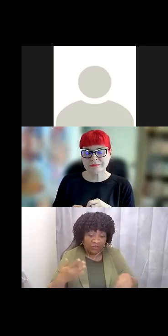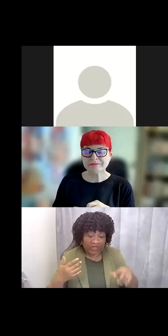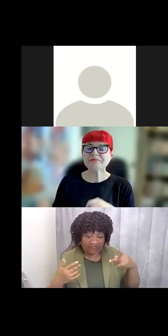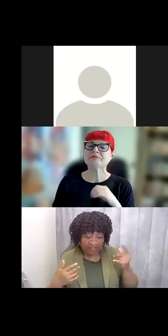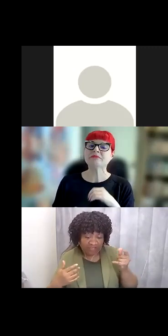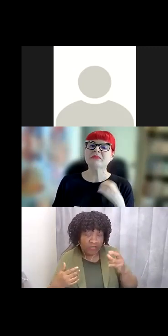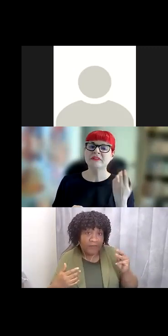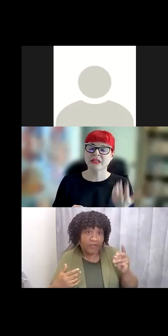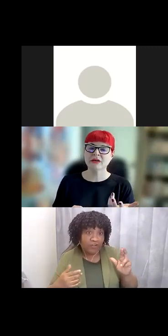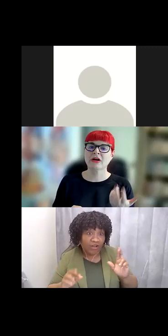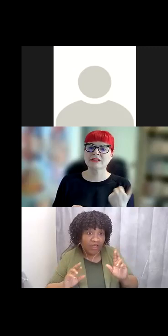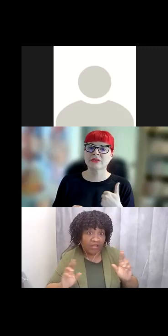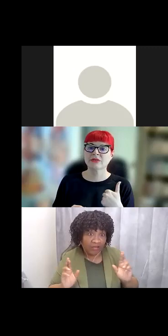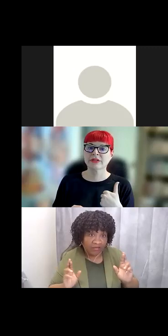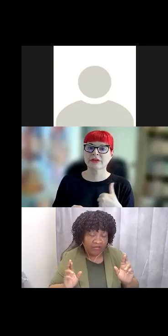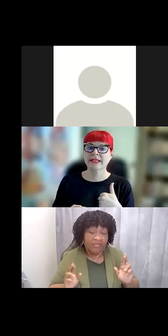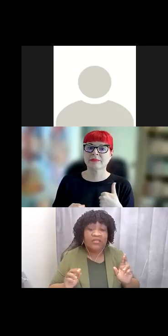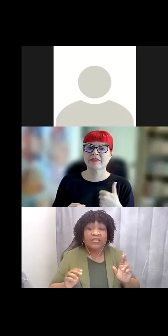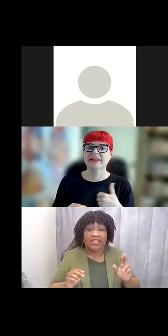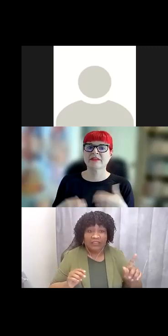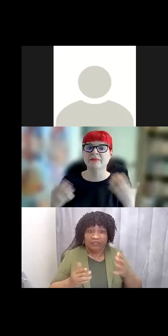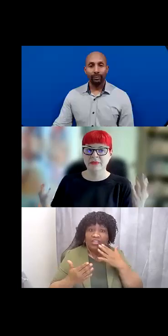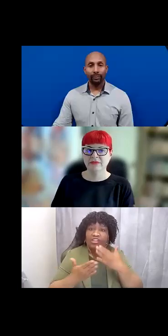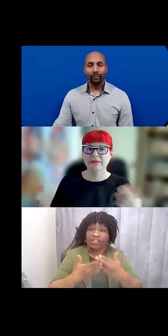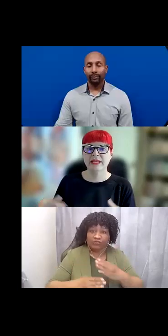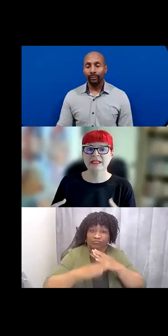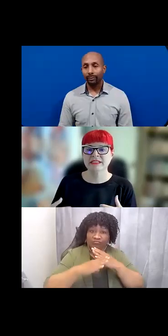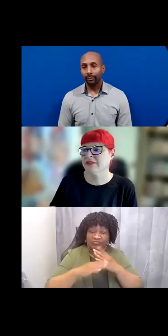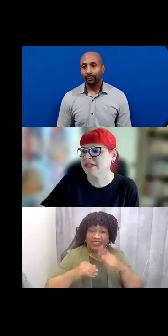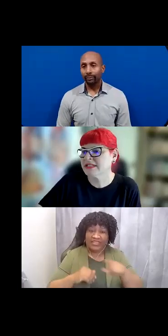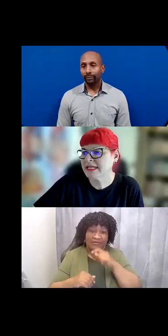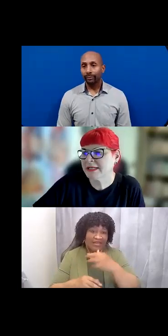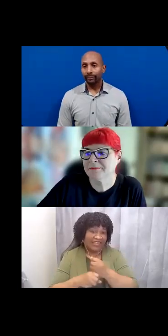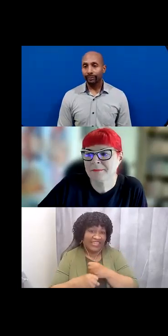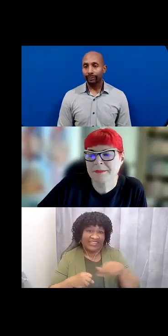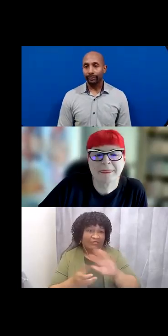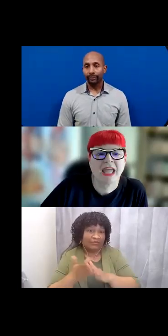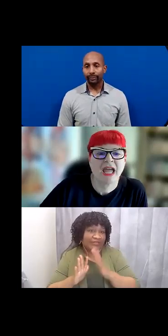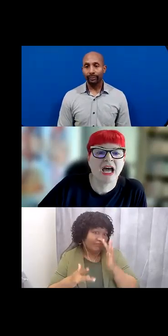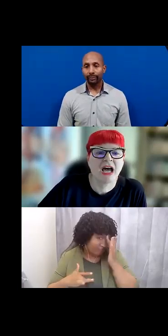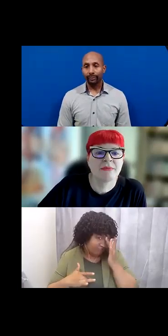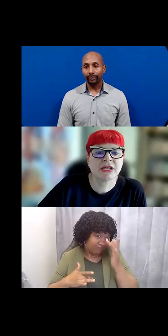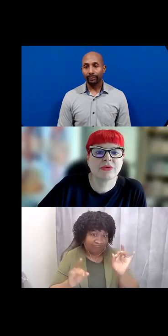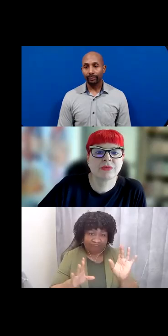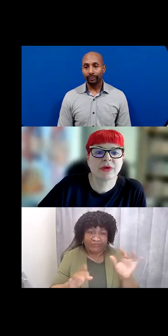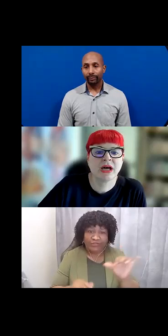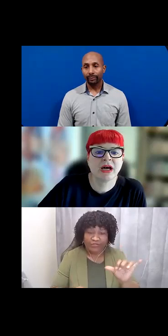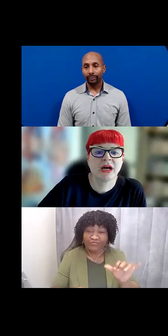available, they are also really great at preventing them from getting severely sick.